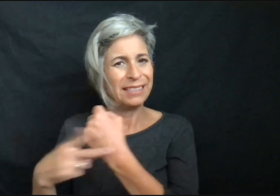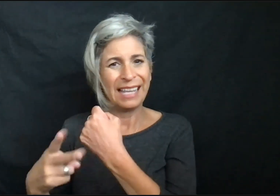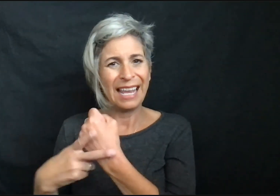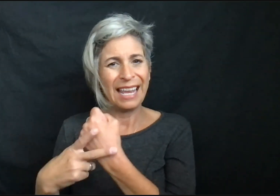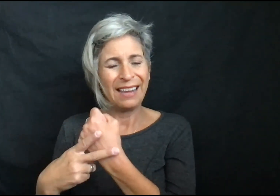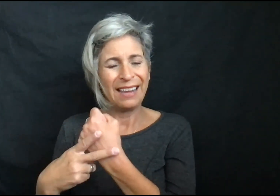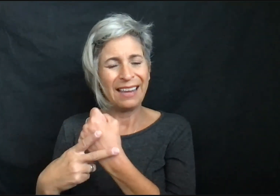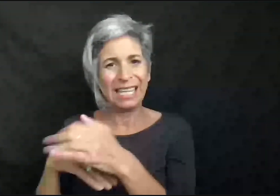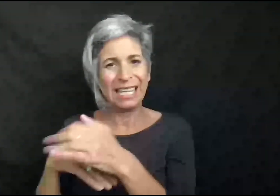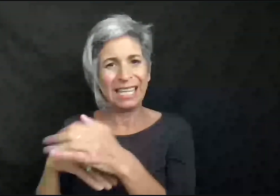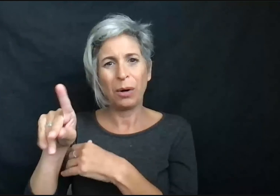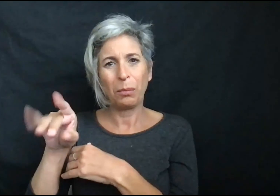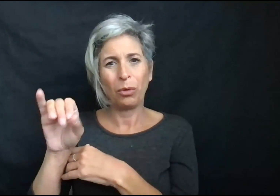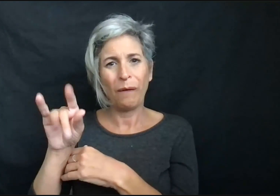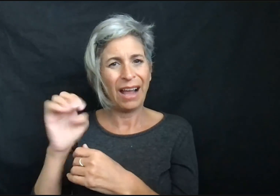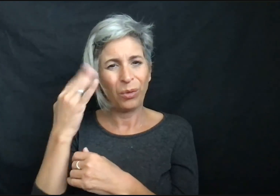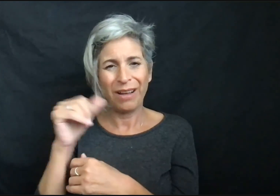profile?